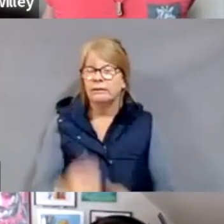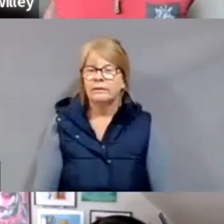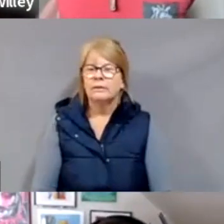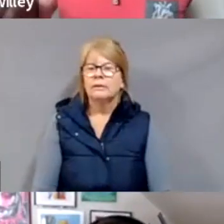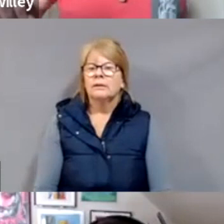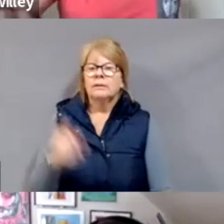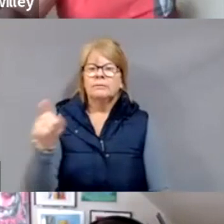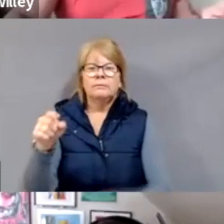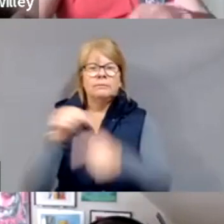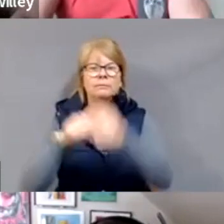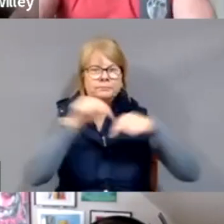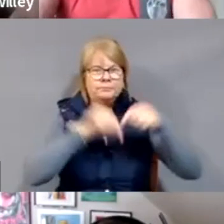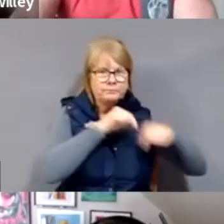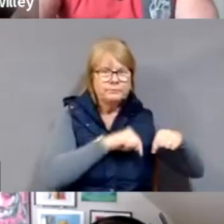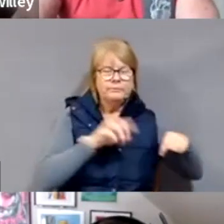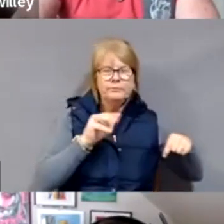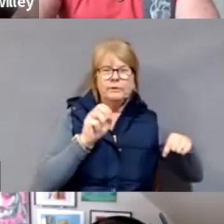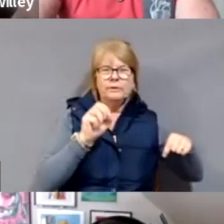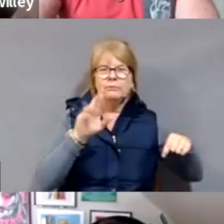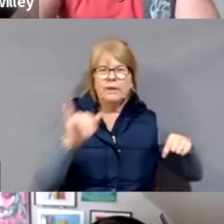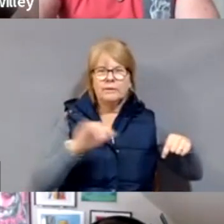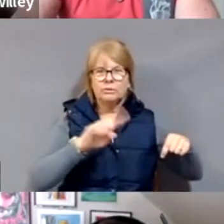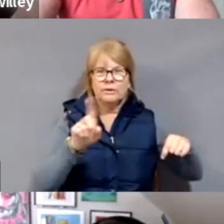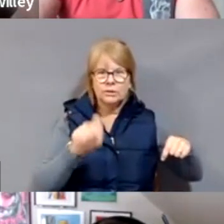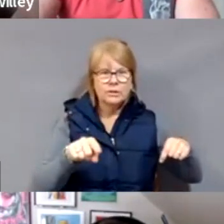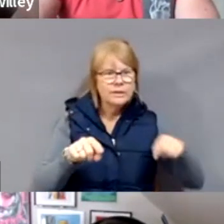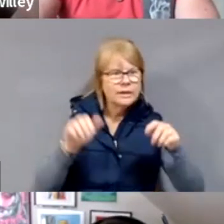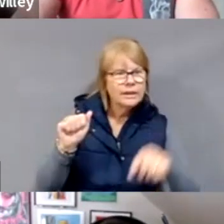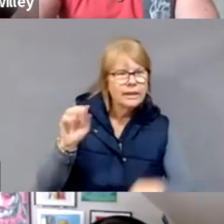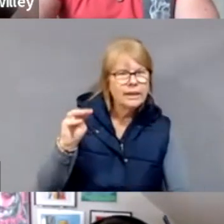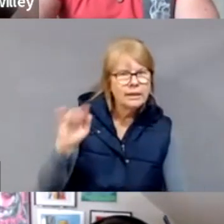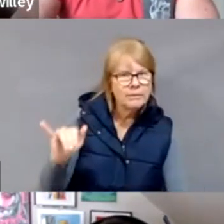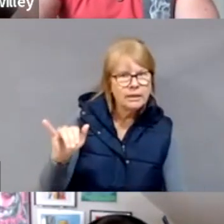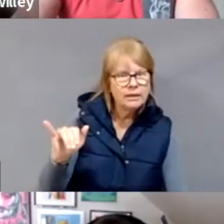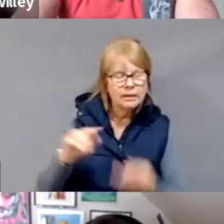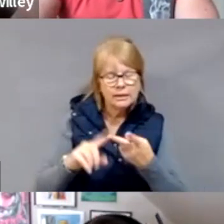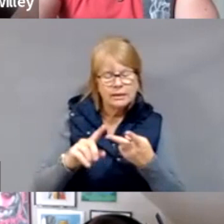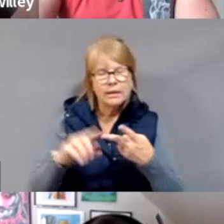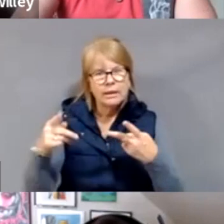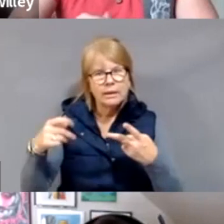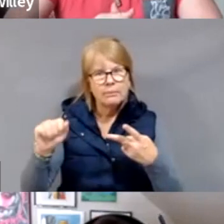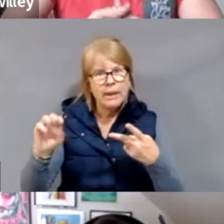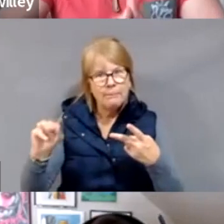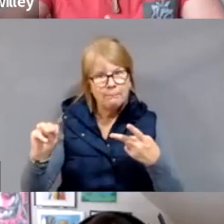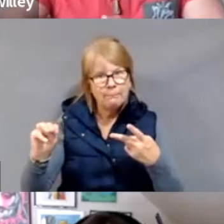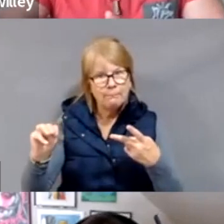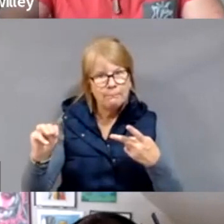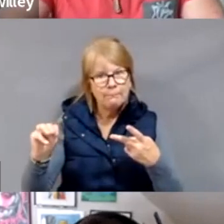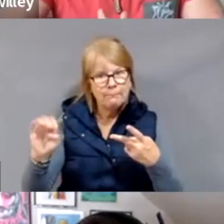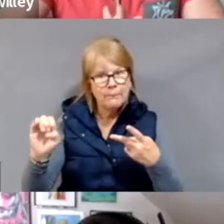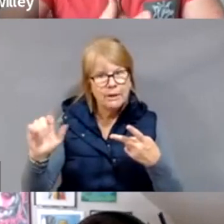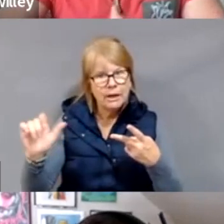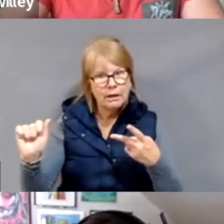come back to that because it's a big question? But Amy and Pamela, do you want to go in that order? You had your hands up.